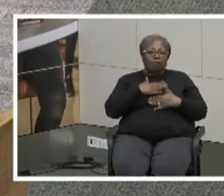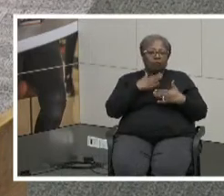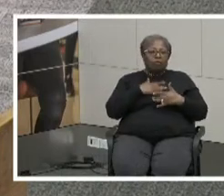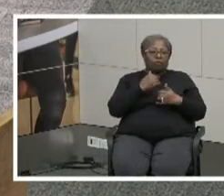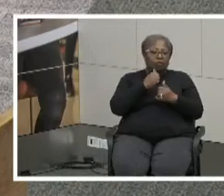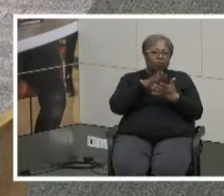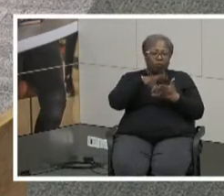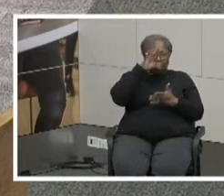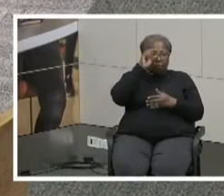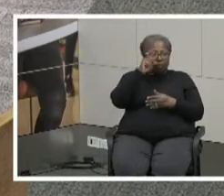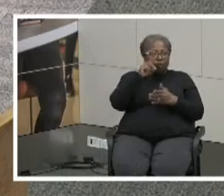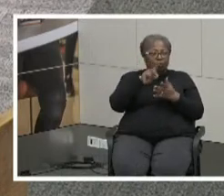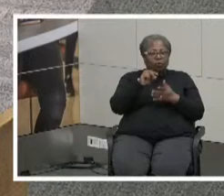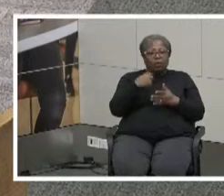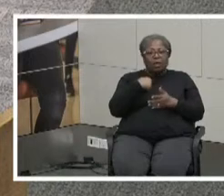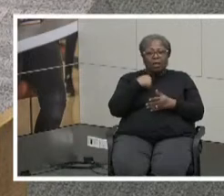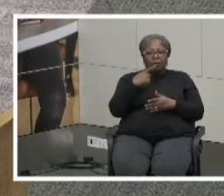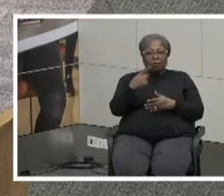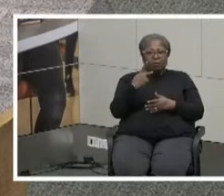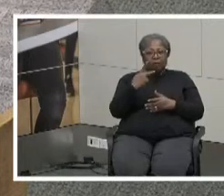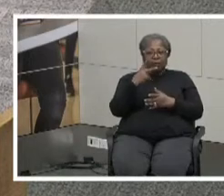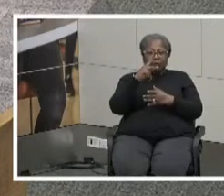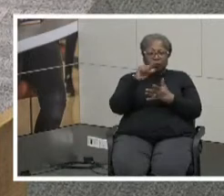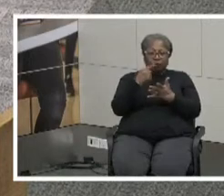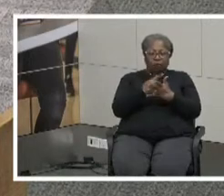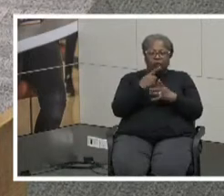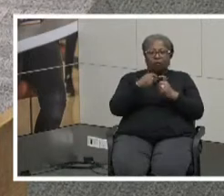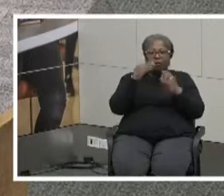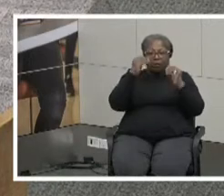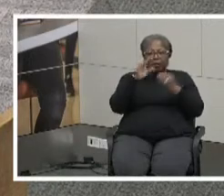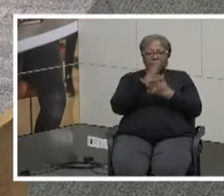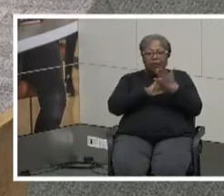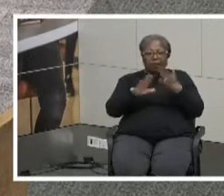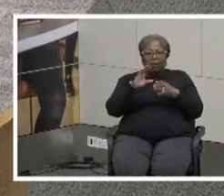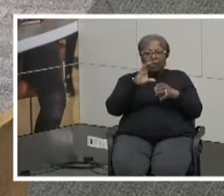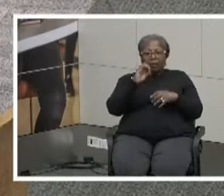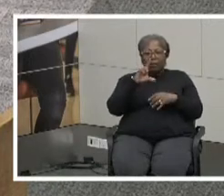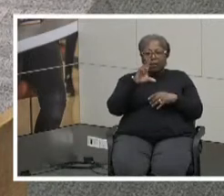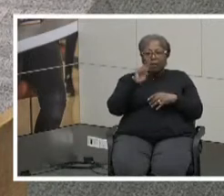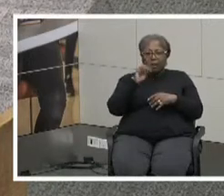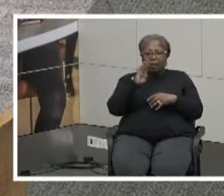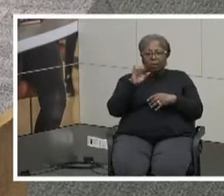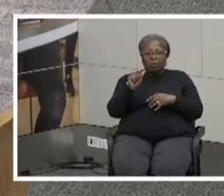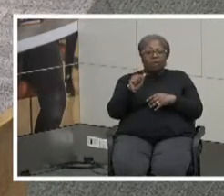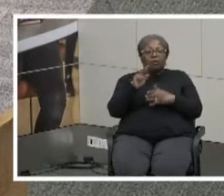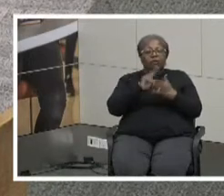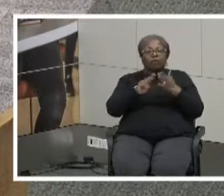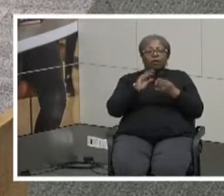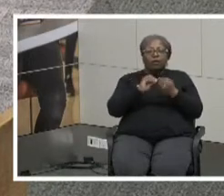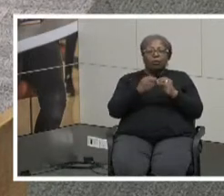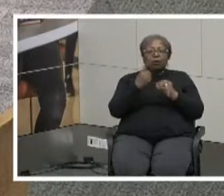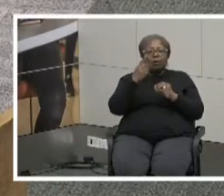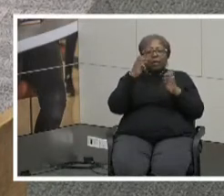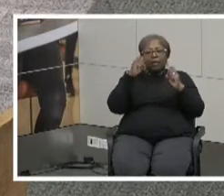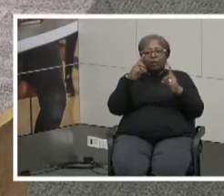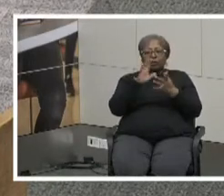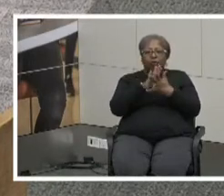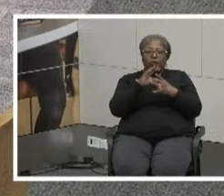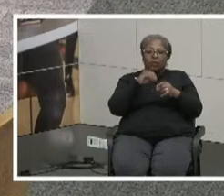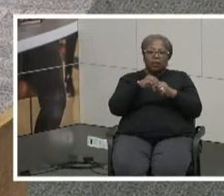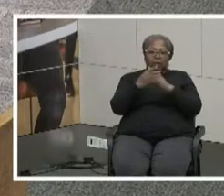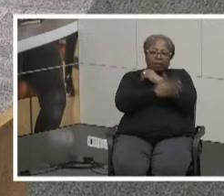so do I you and I both graduated from Teachers College at Columbia University the number one education School in the